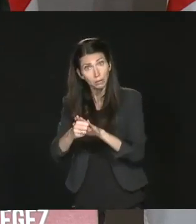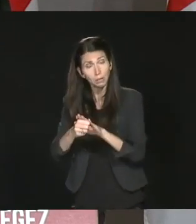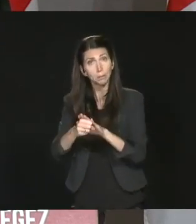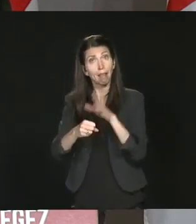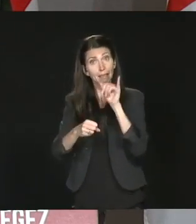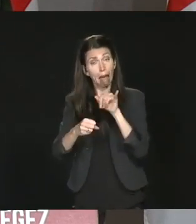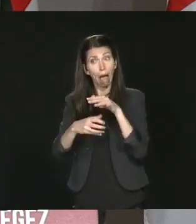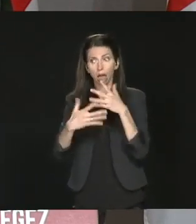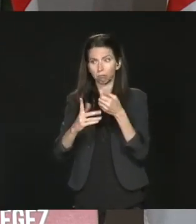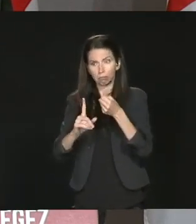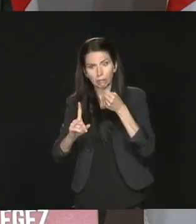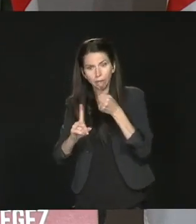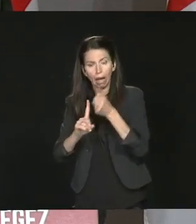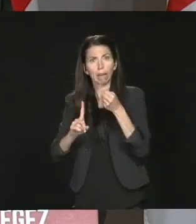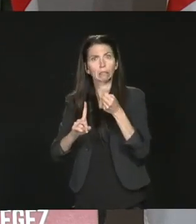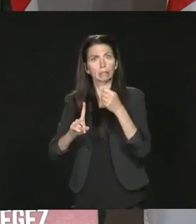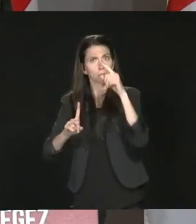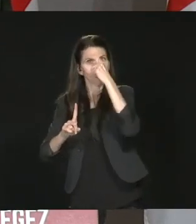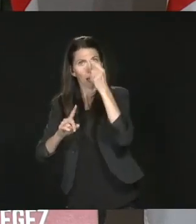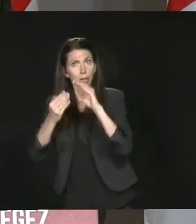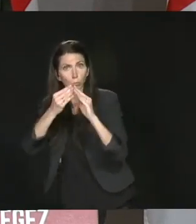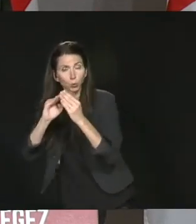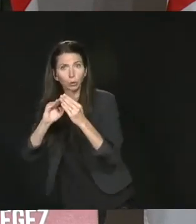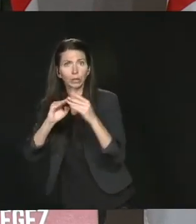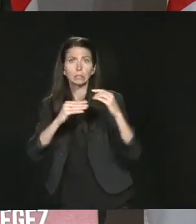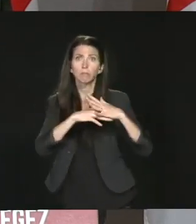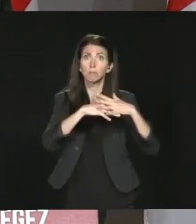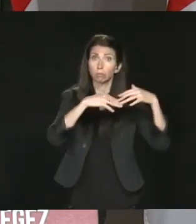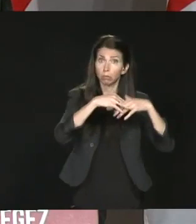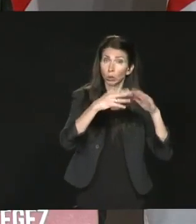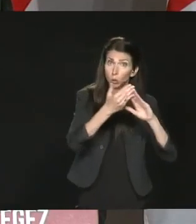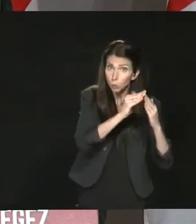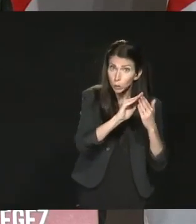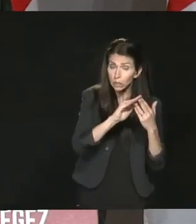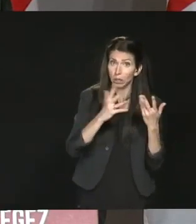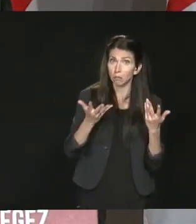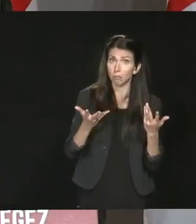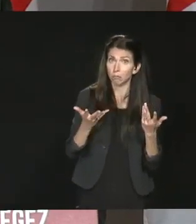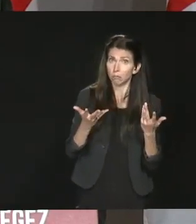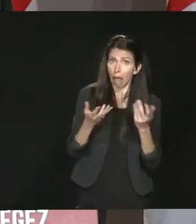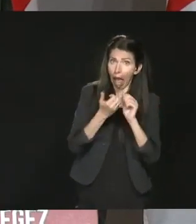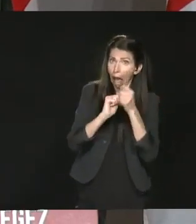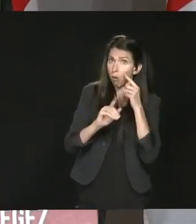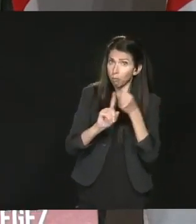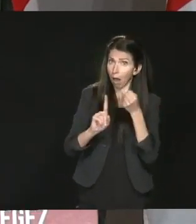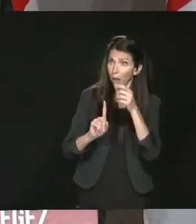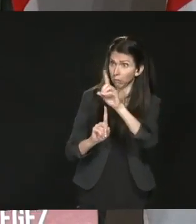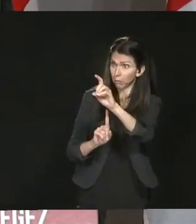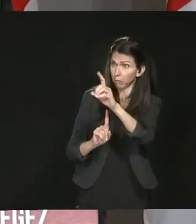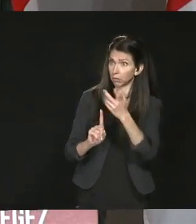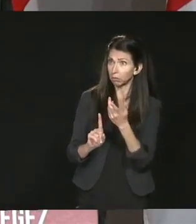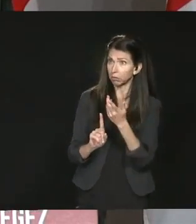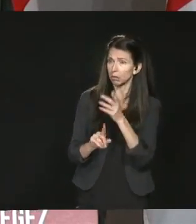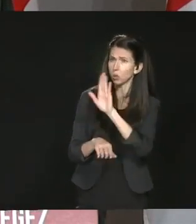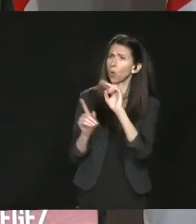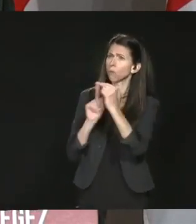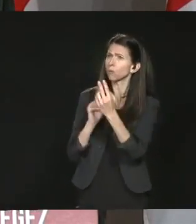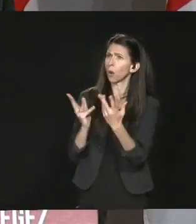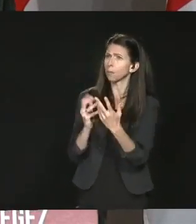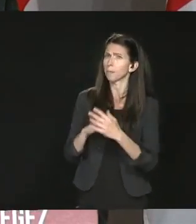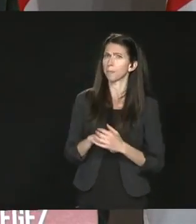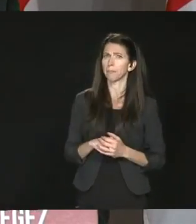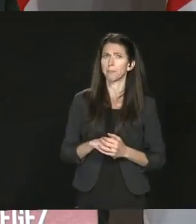wildly overrepresented in federal in federal prisons? Yeah, Justin, I would acknowledge that